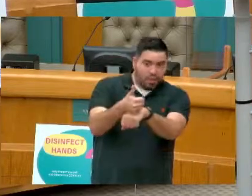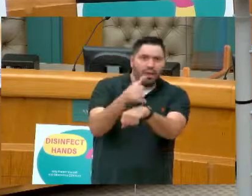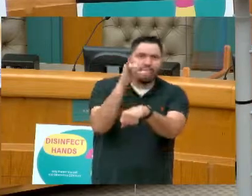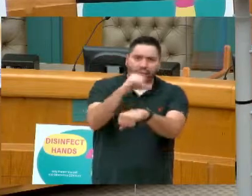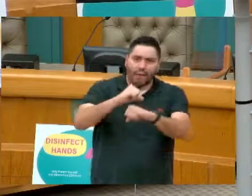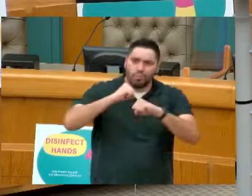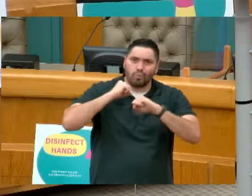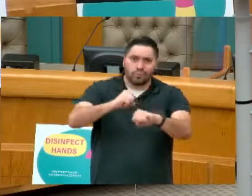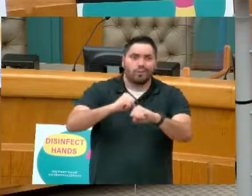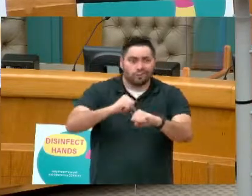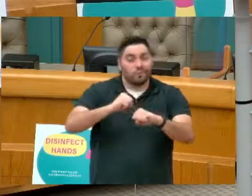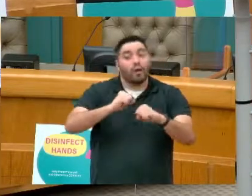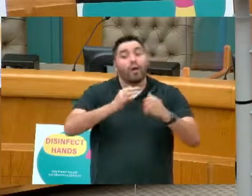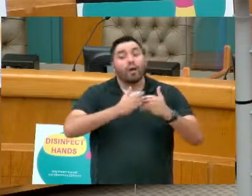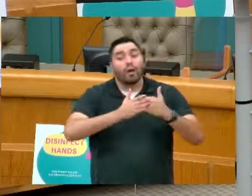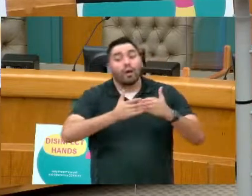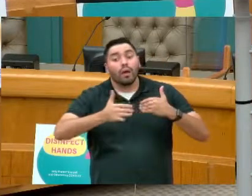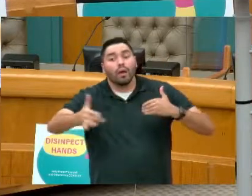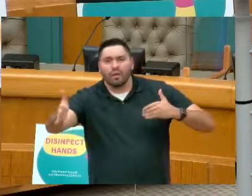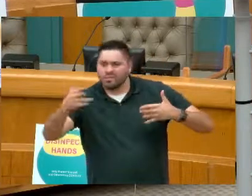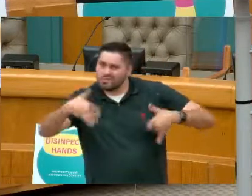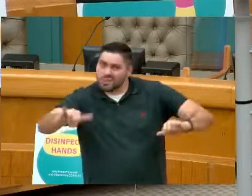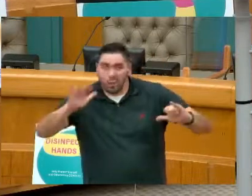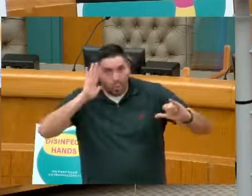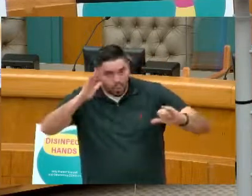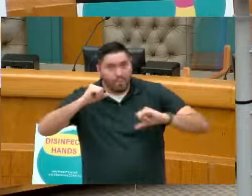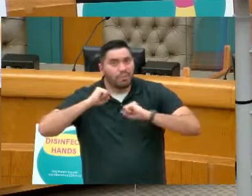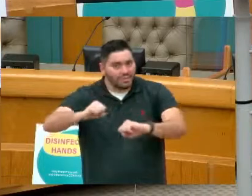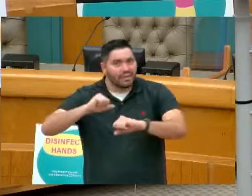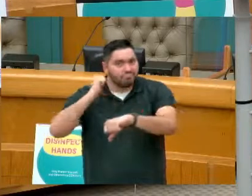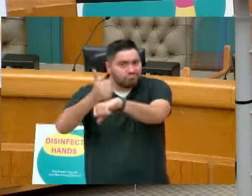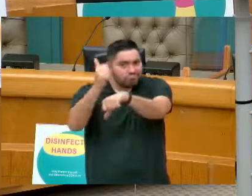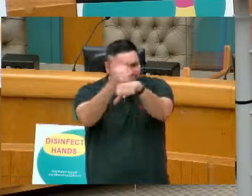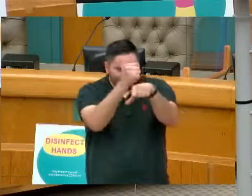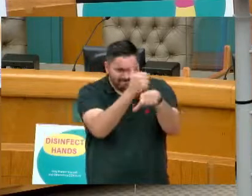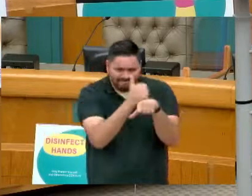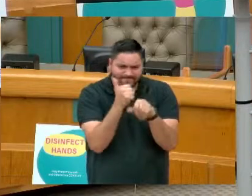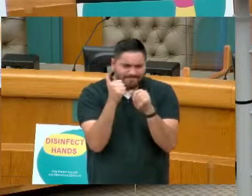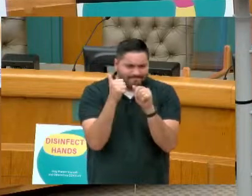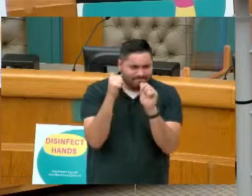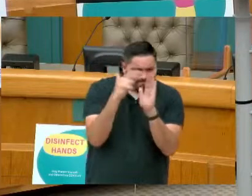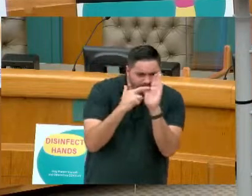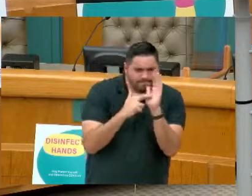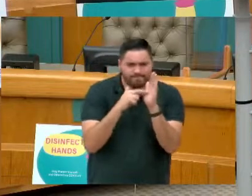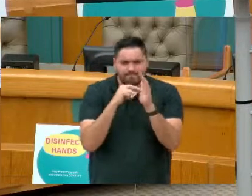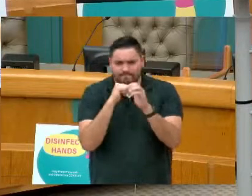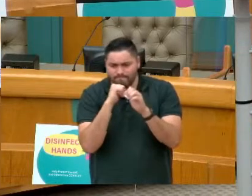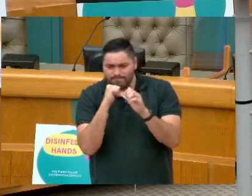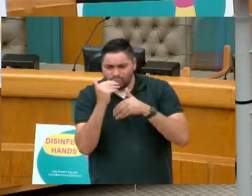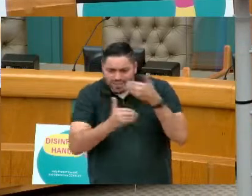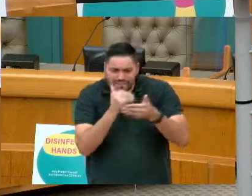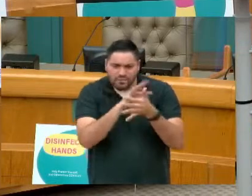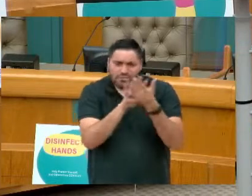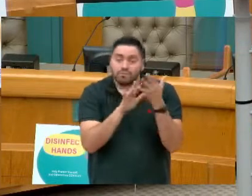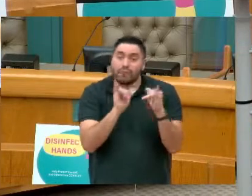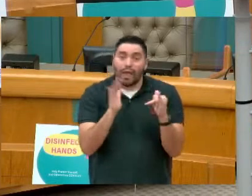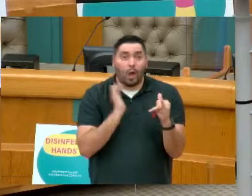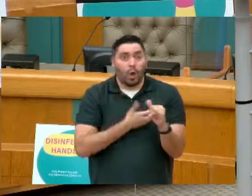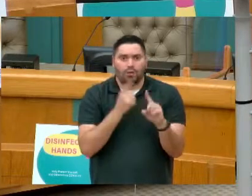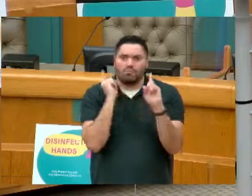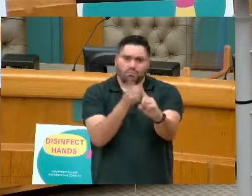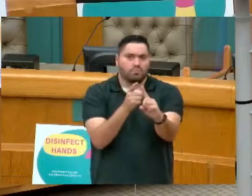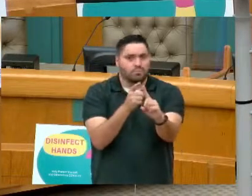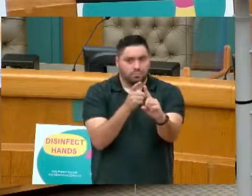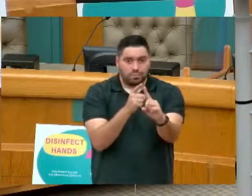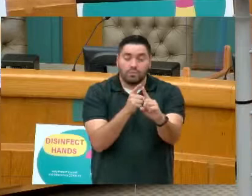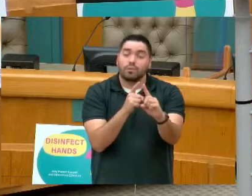that election, we had 0 cases come from that. Now, granted, it was a small election, and 10,000 people came out